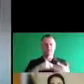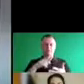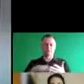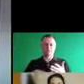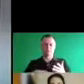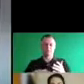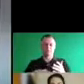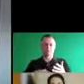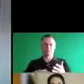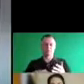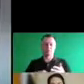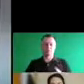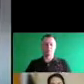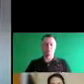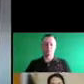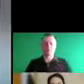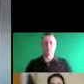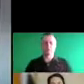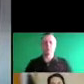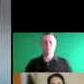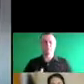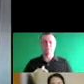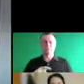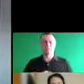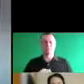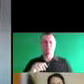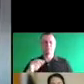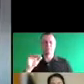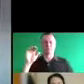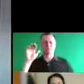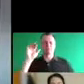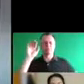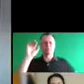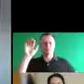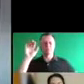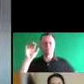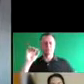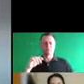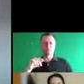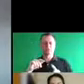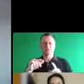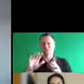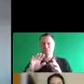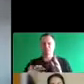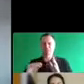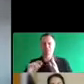lost land of Punt and Egypt. And the lost land of Punt is a region which